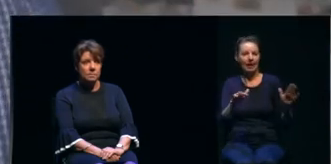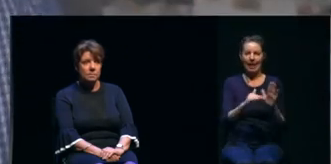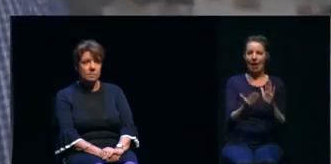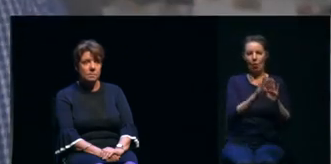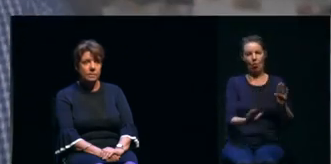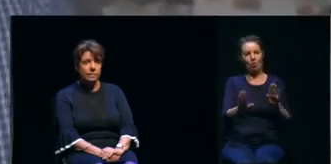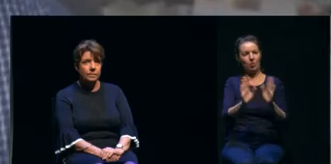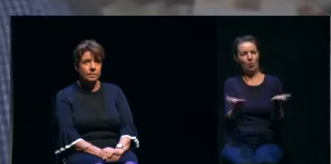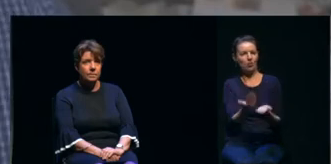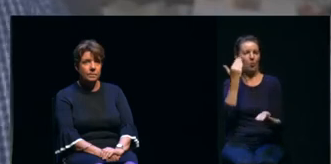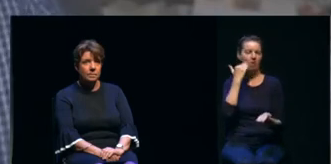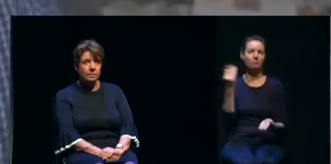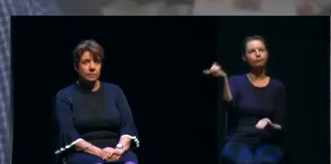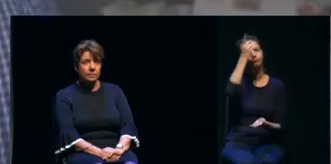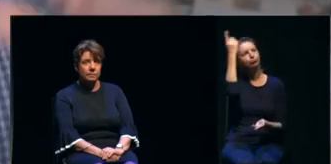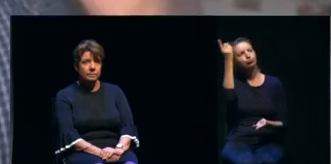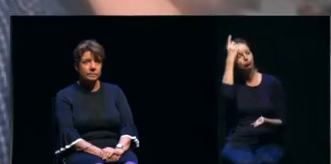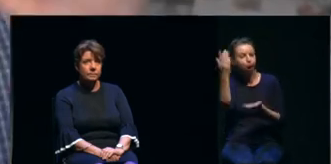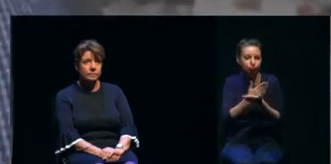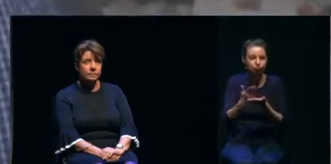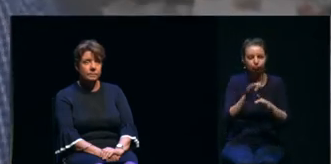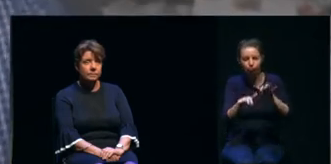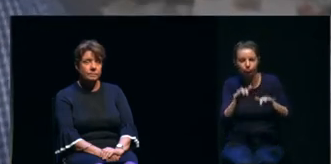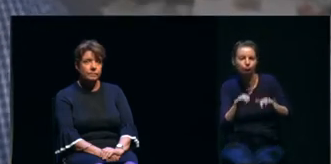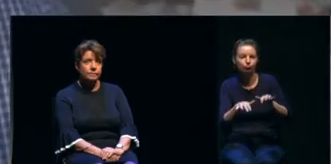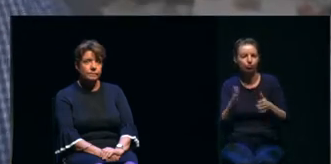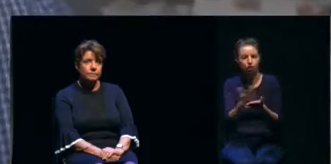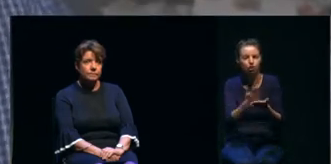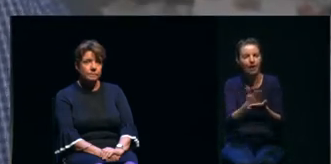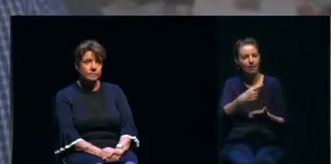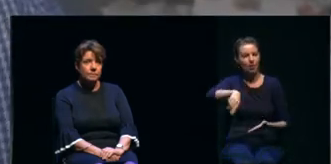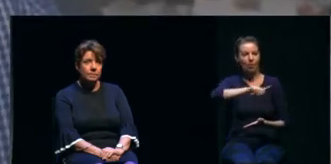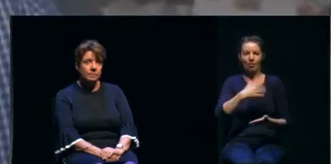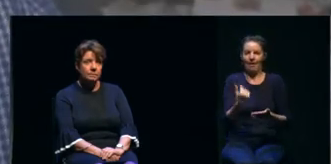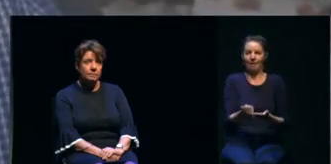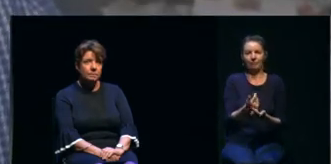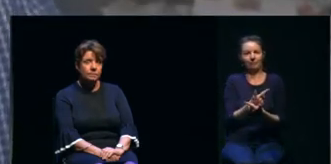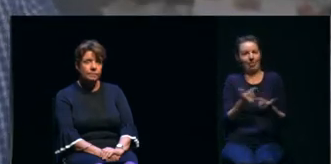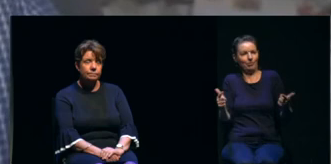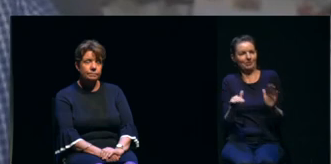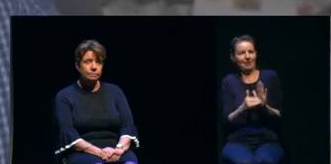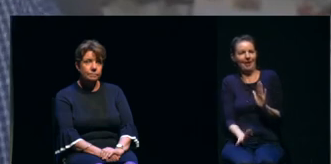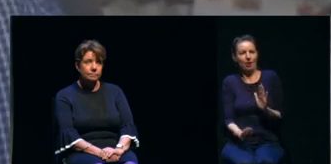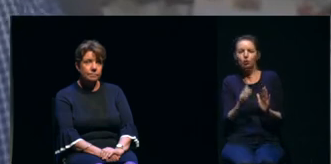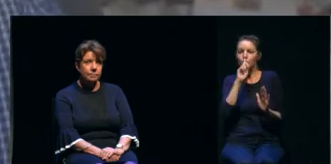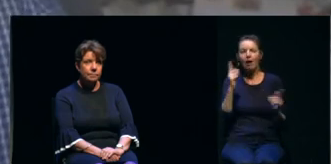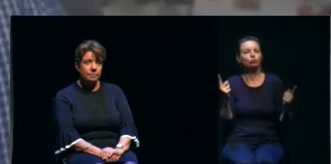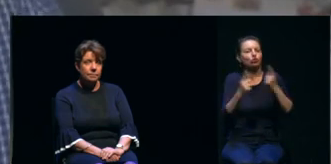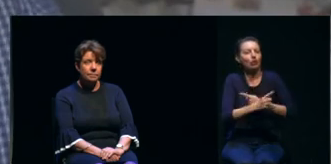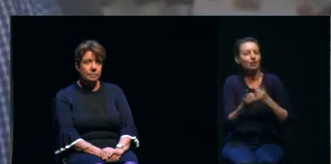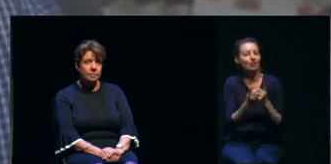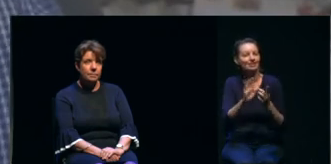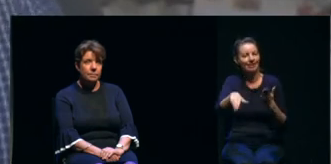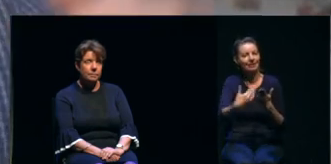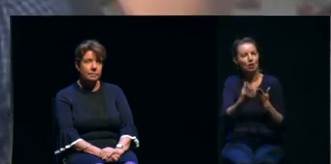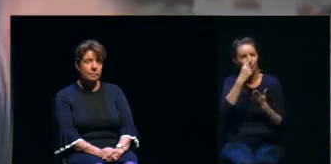across the world came up with and went online and shared, and it suddenly gave us a vocabulary. You can't change things until you name them.